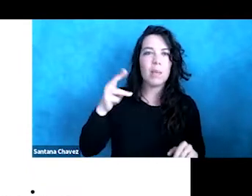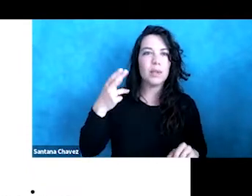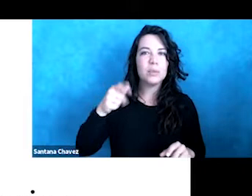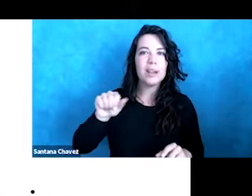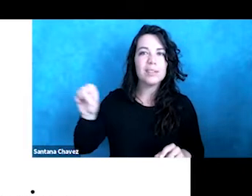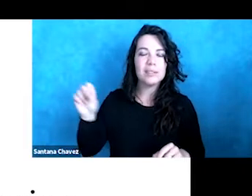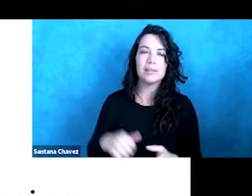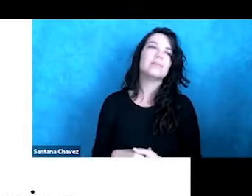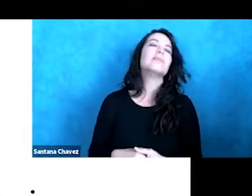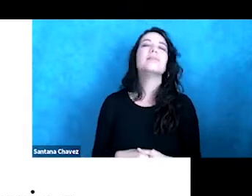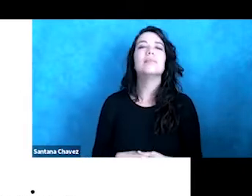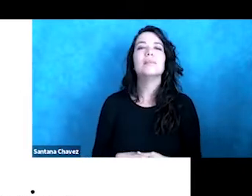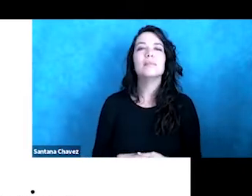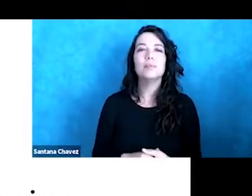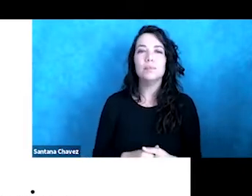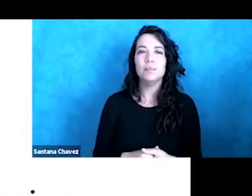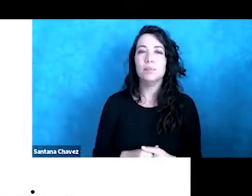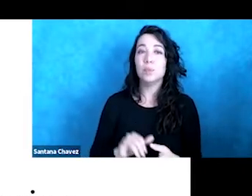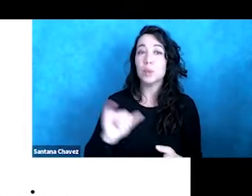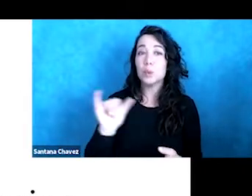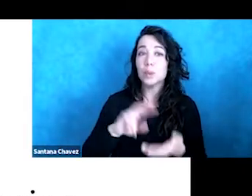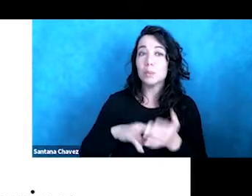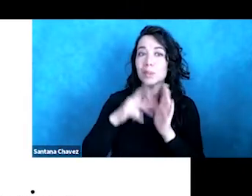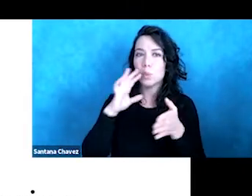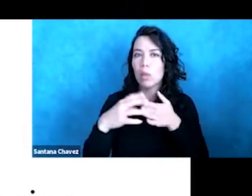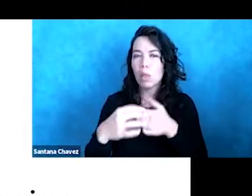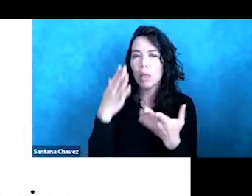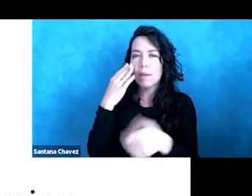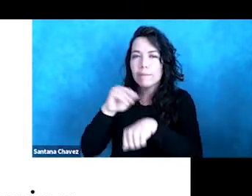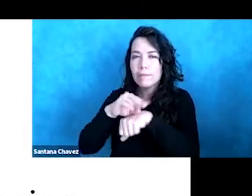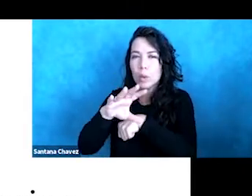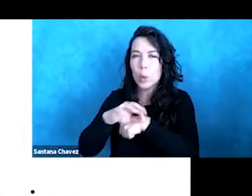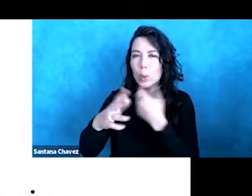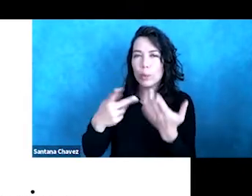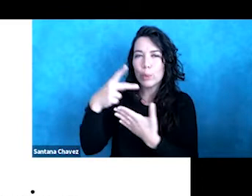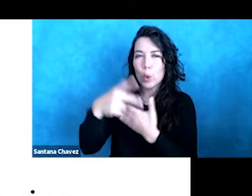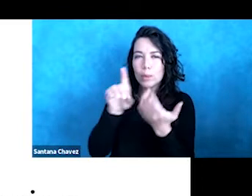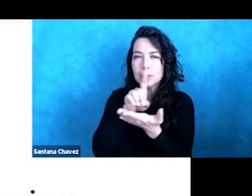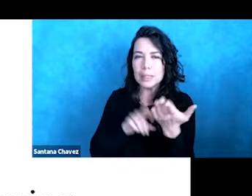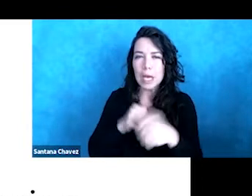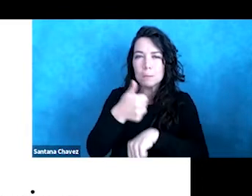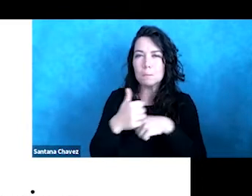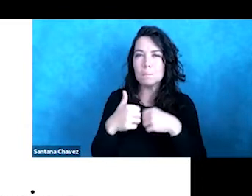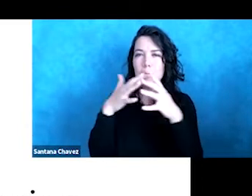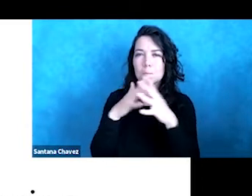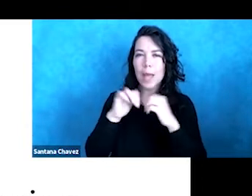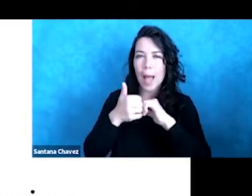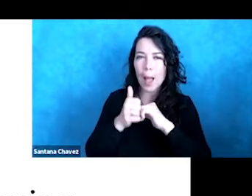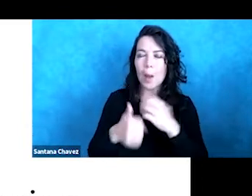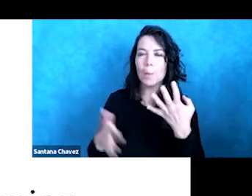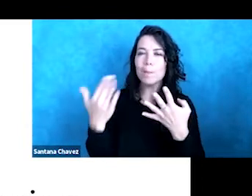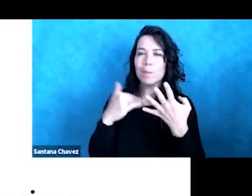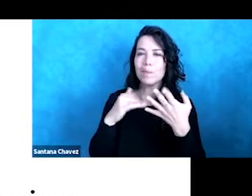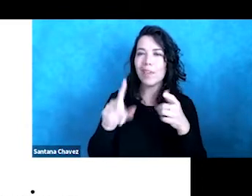inform the design and implementation and evaluation of MHPSS programming. And then it points towards key